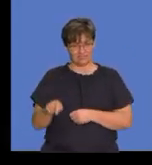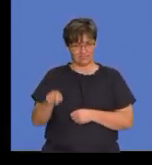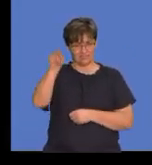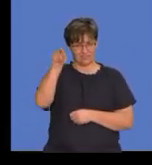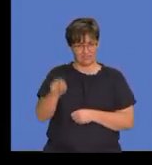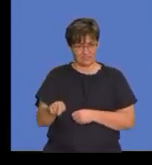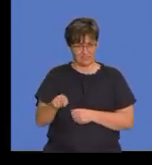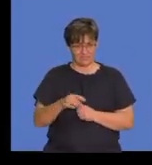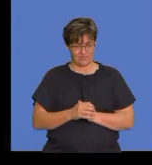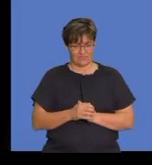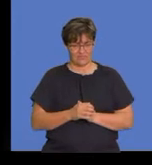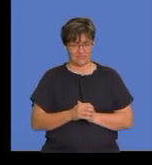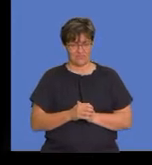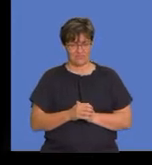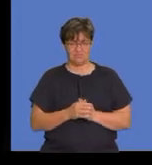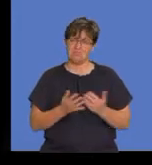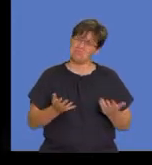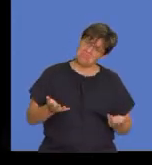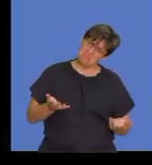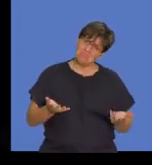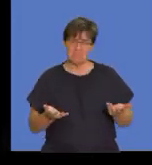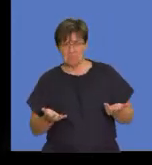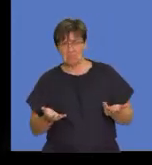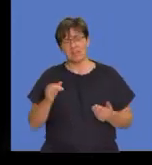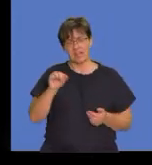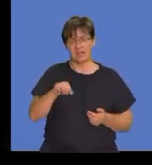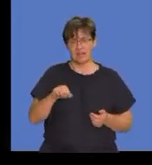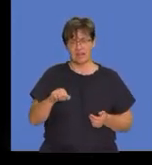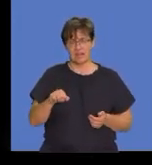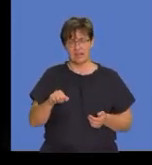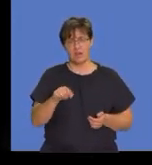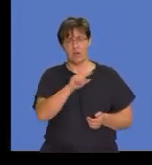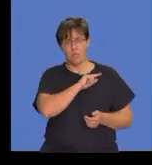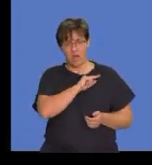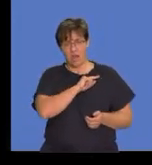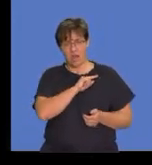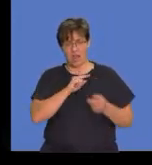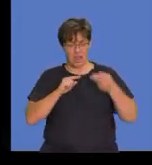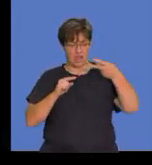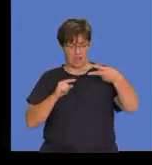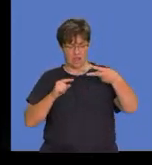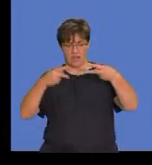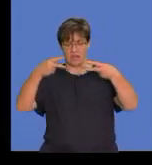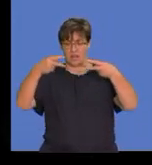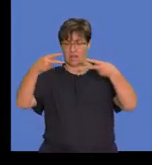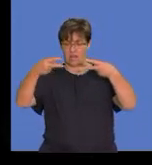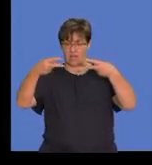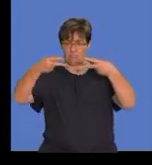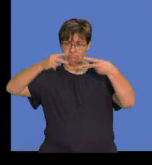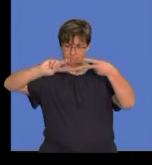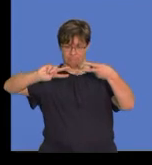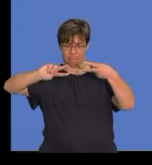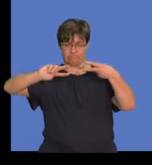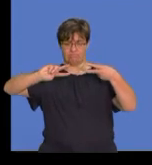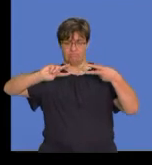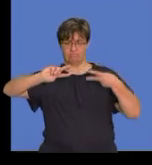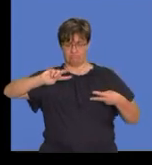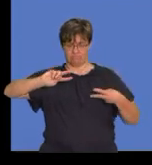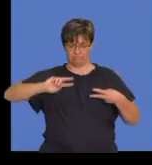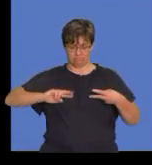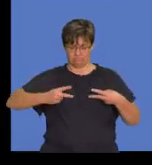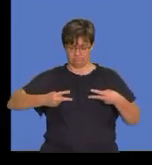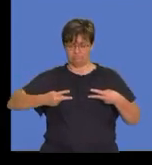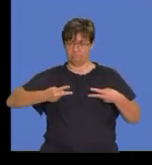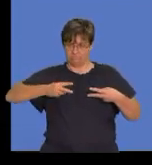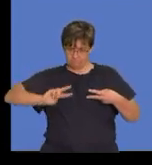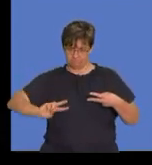of those ratios with that? Kind of, because we saw that we're swapping the numerator and the denominator